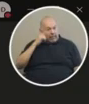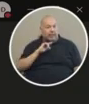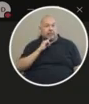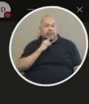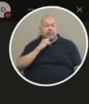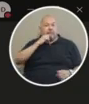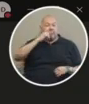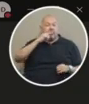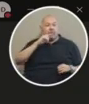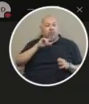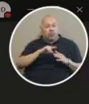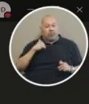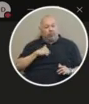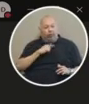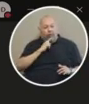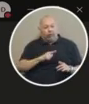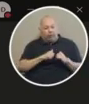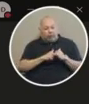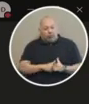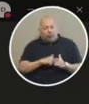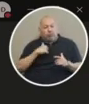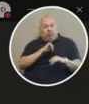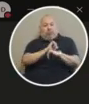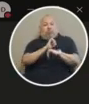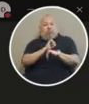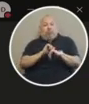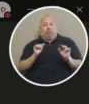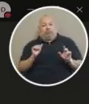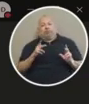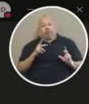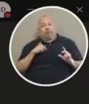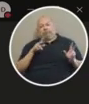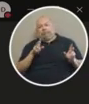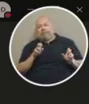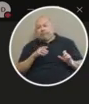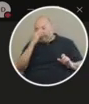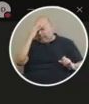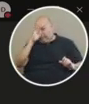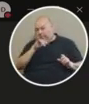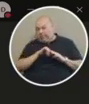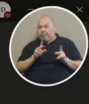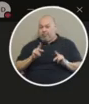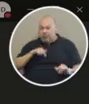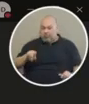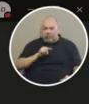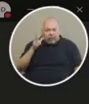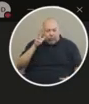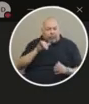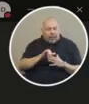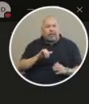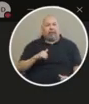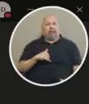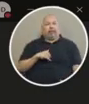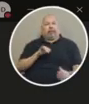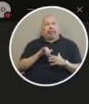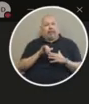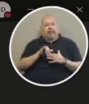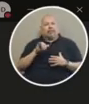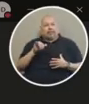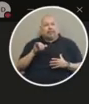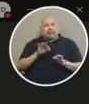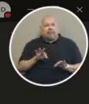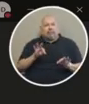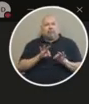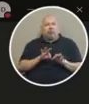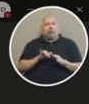we are enforcing, and we are working the issues as we get them. Just so you know it, just so the public can hear that. That is